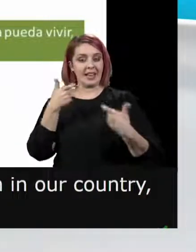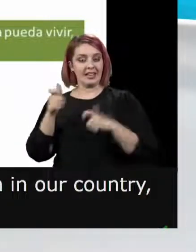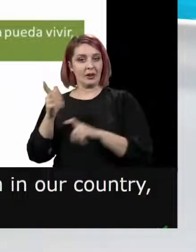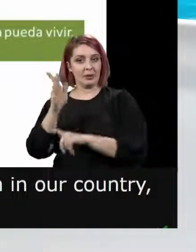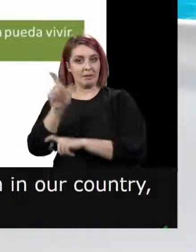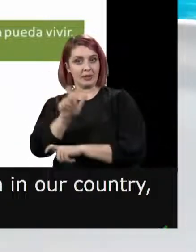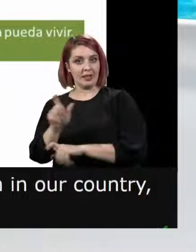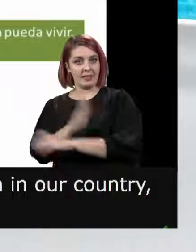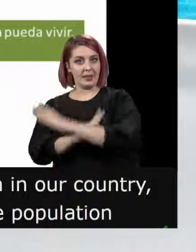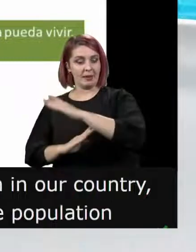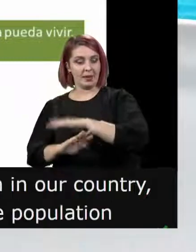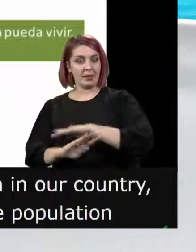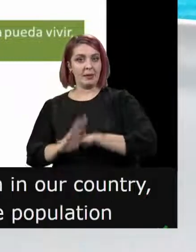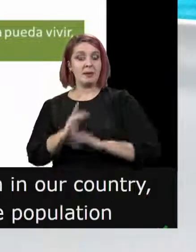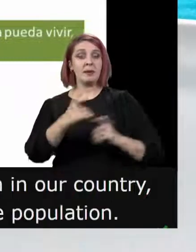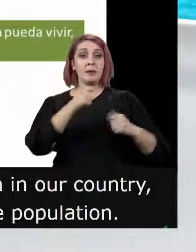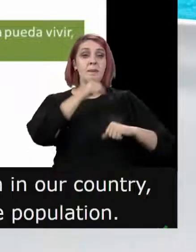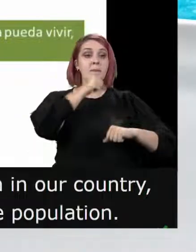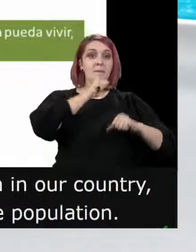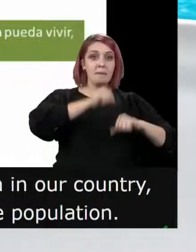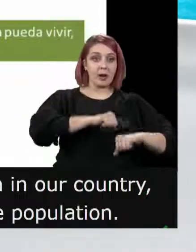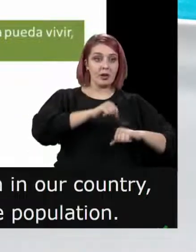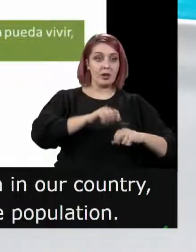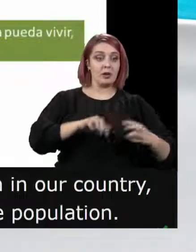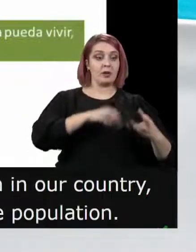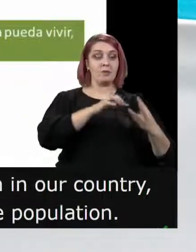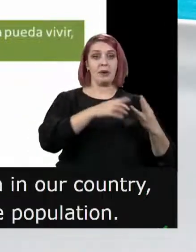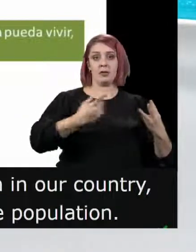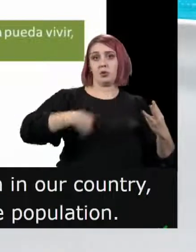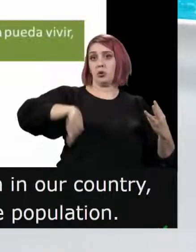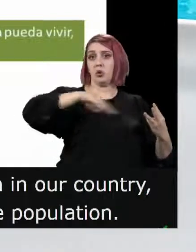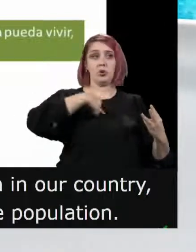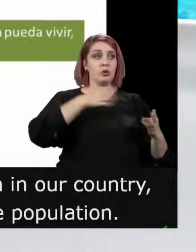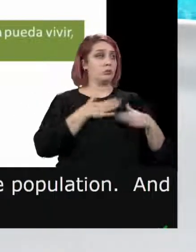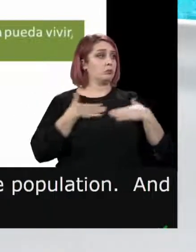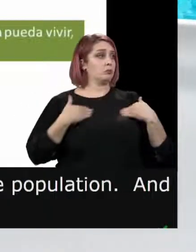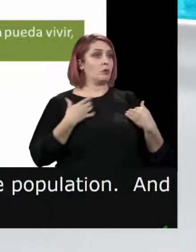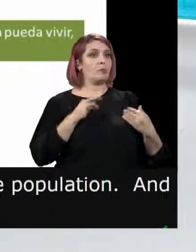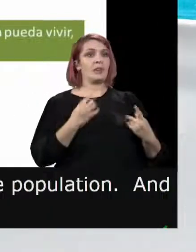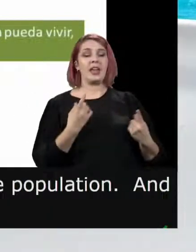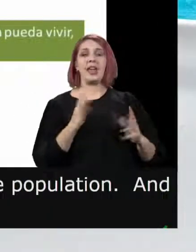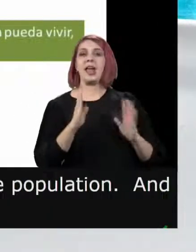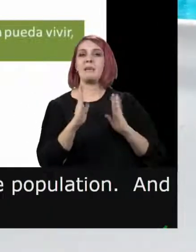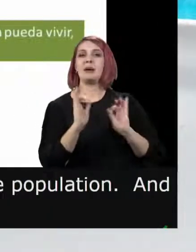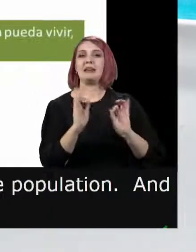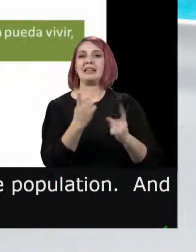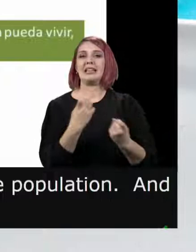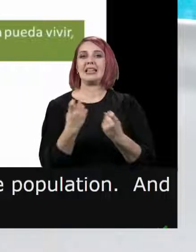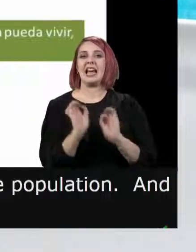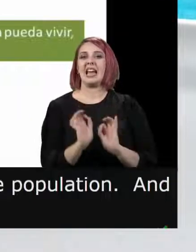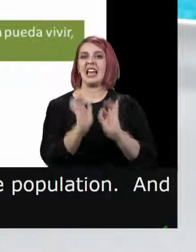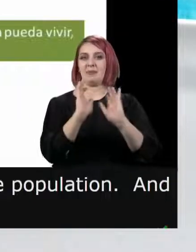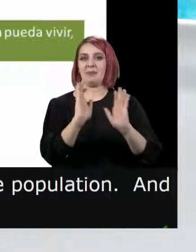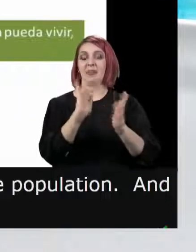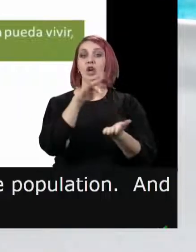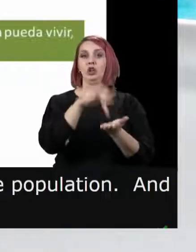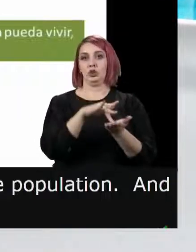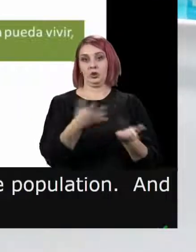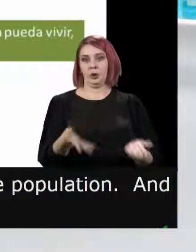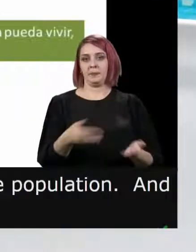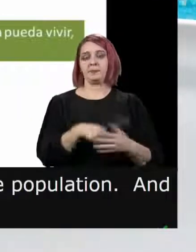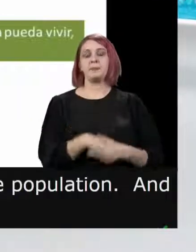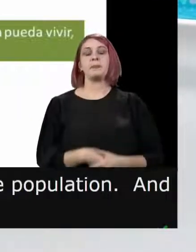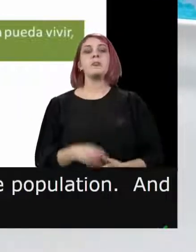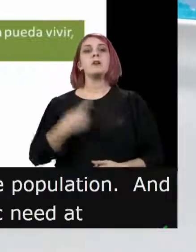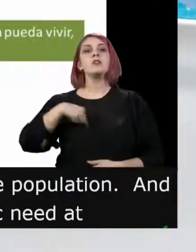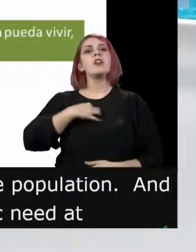And then we also have any of us can have a specific need at any point in our life. So we